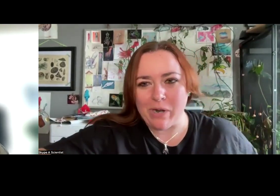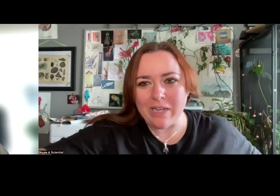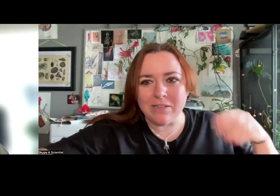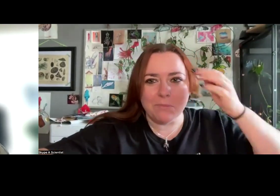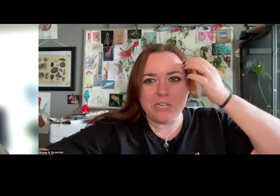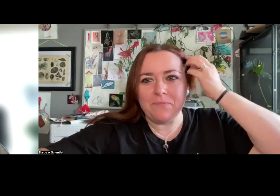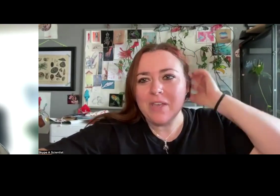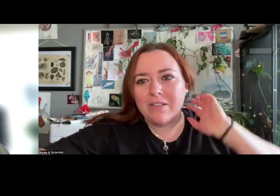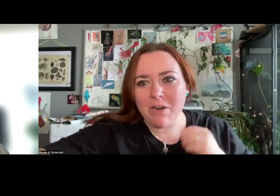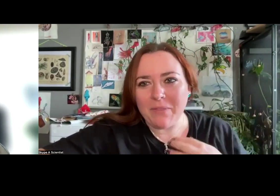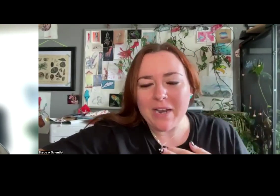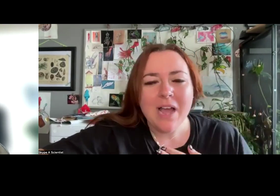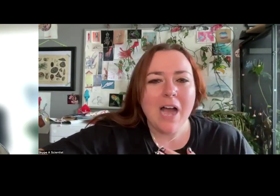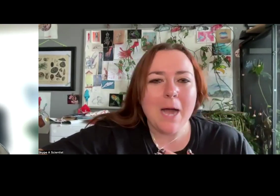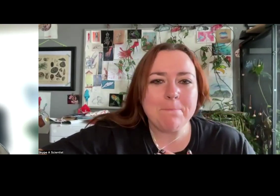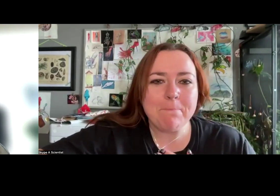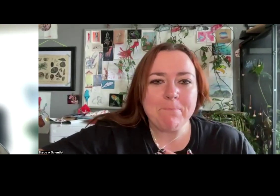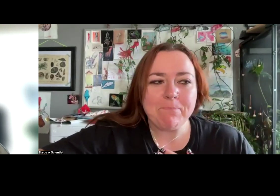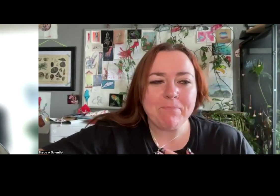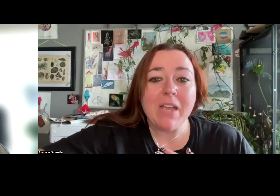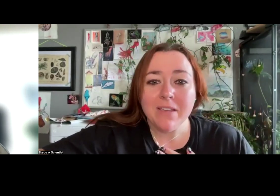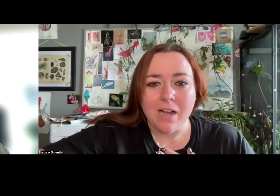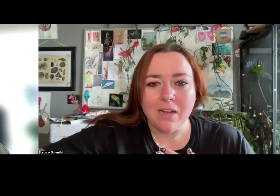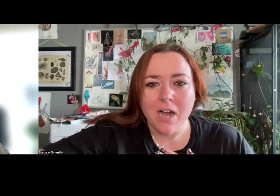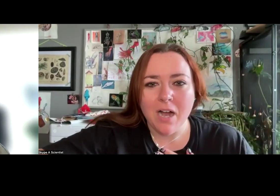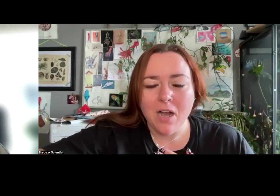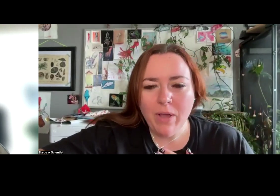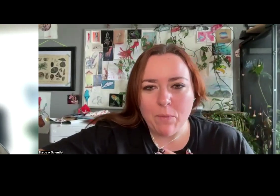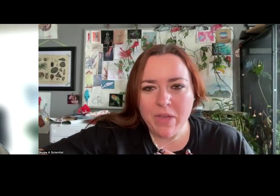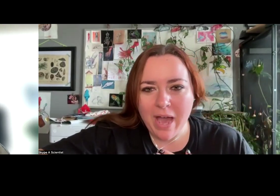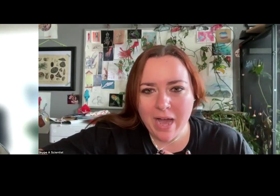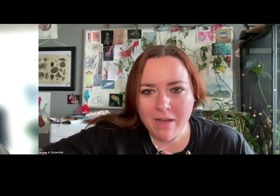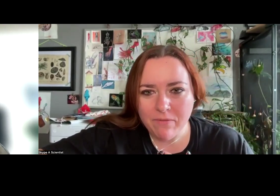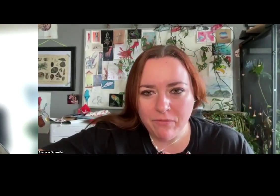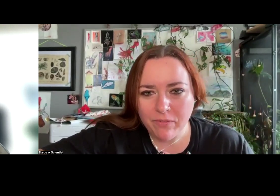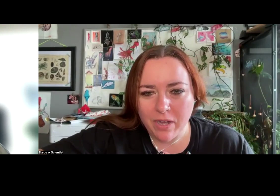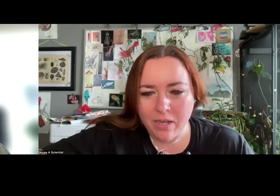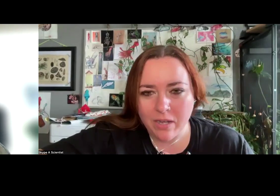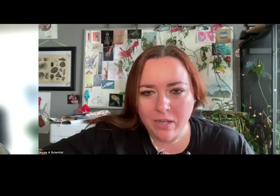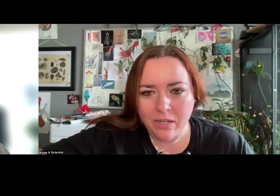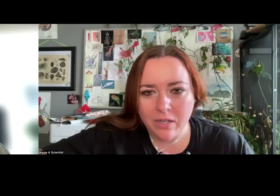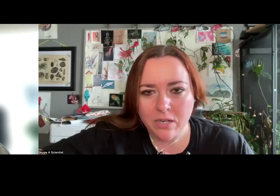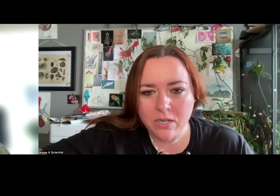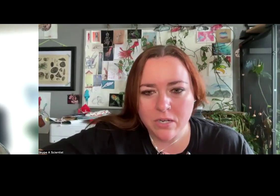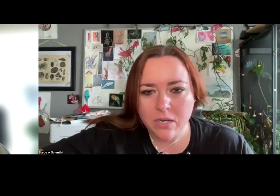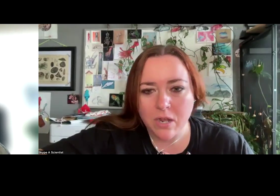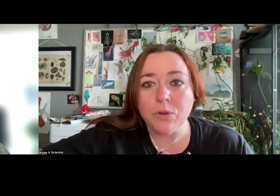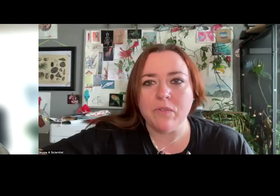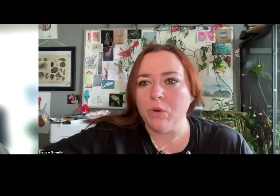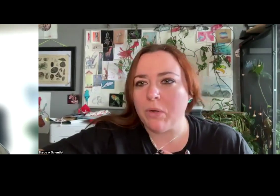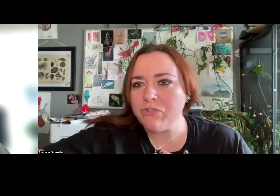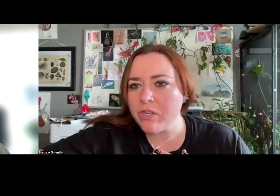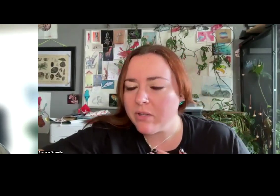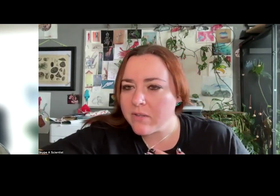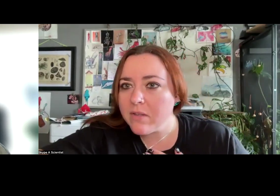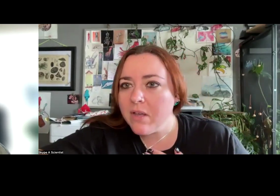there's no more ASL interpretation. Sorry about that. Yeah. Okay, we have oh, we do